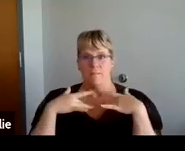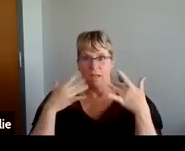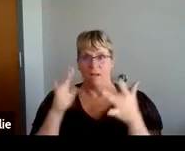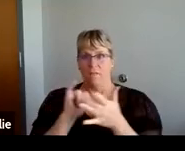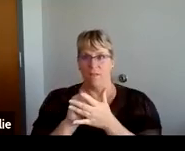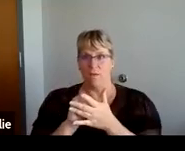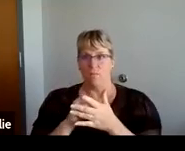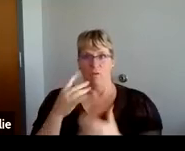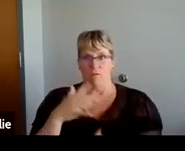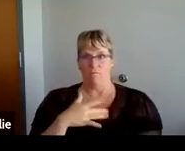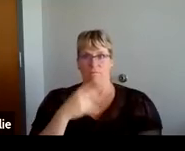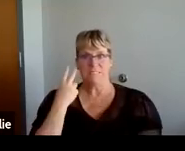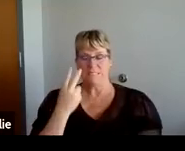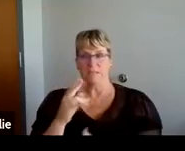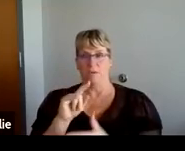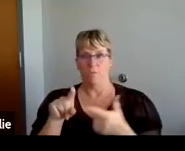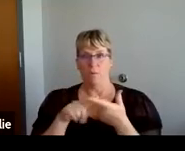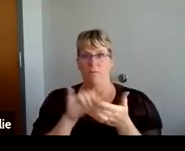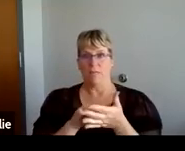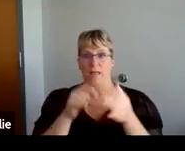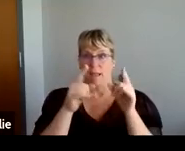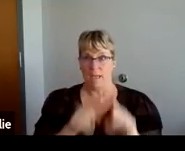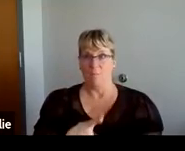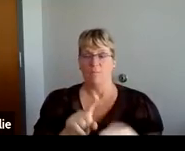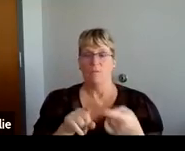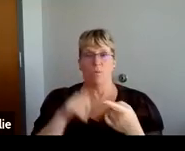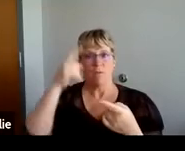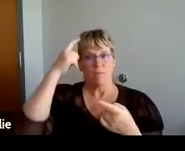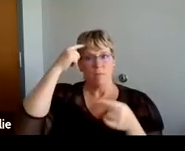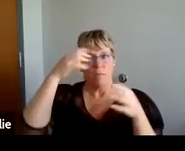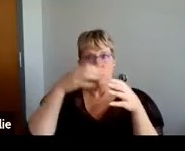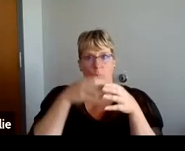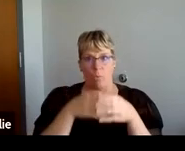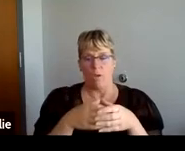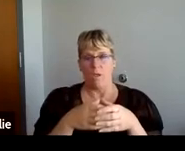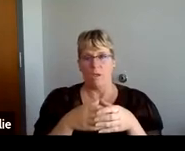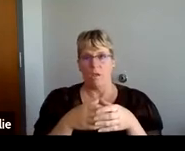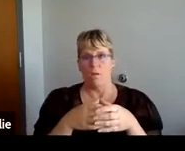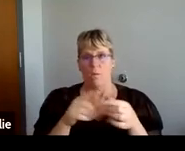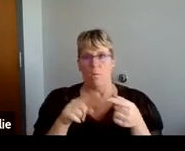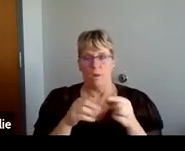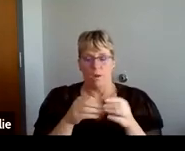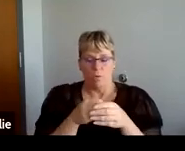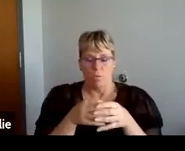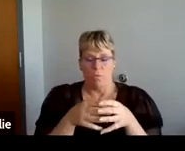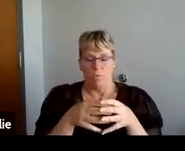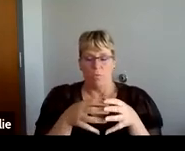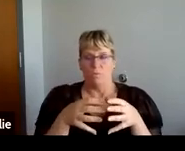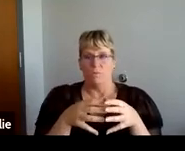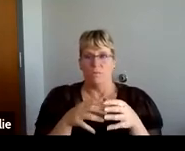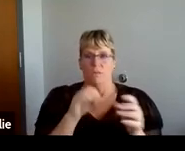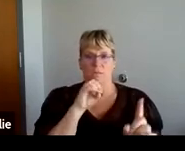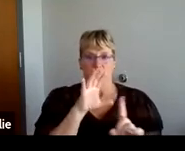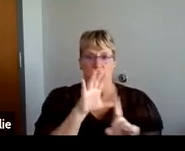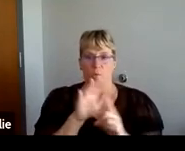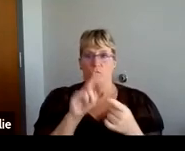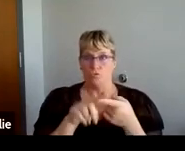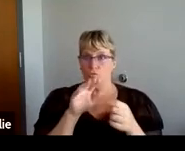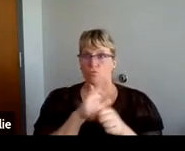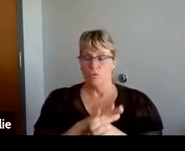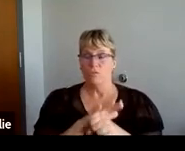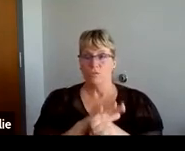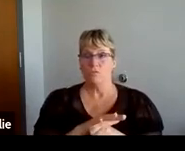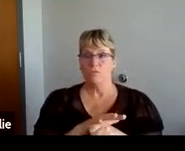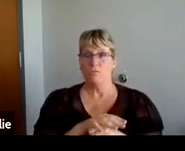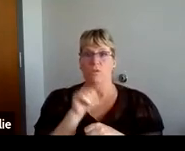under. And when that happens, when our brain, as it's growing, is exposed to these stressors,